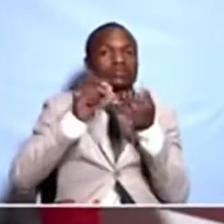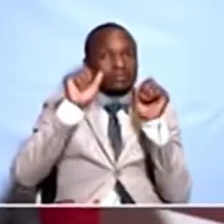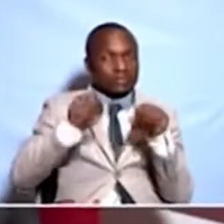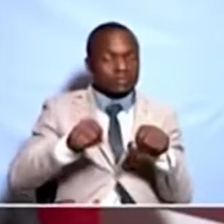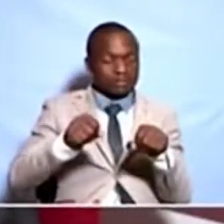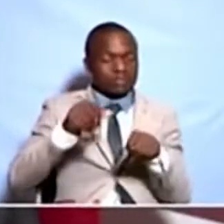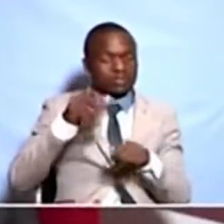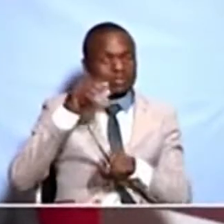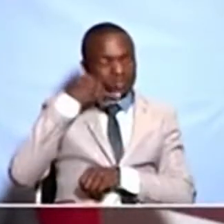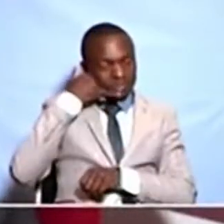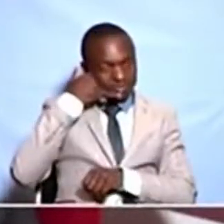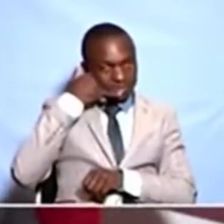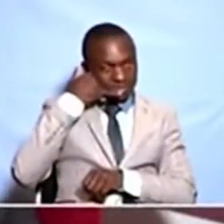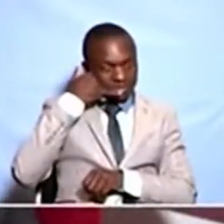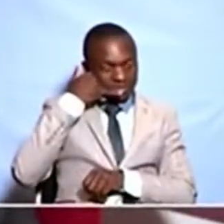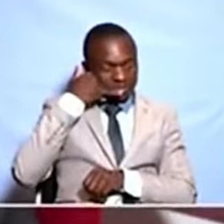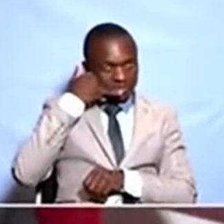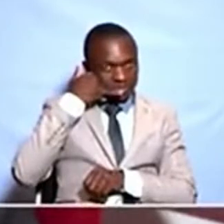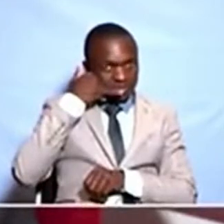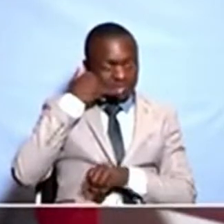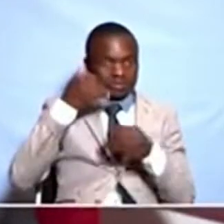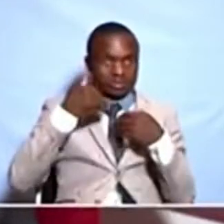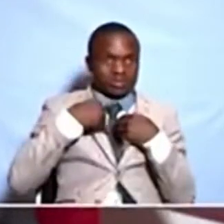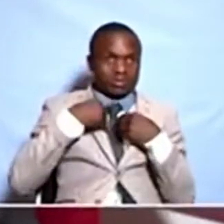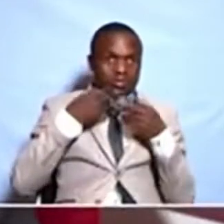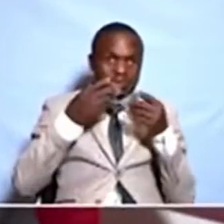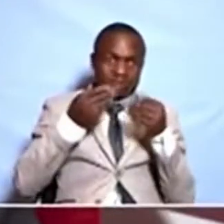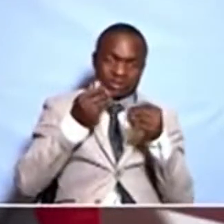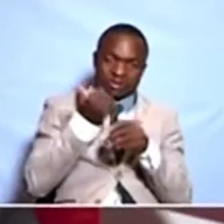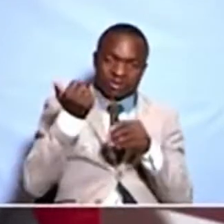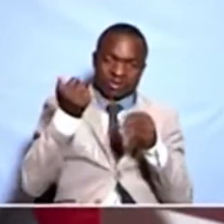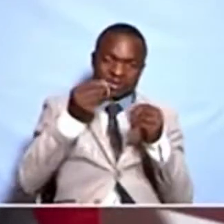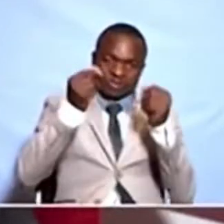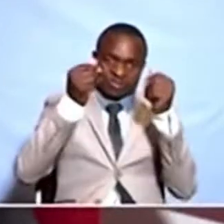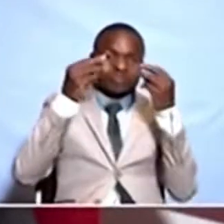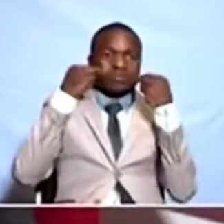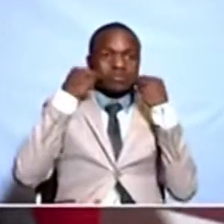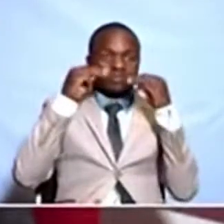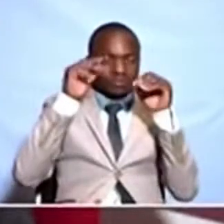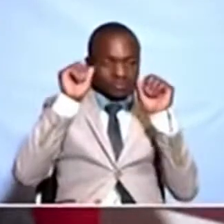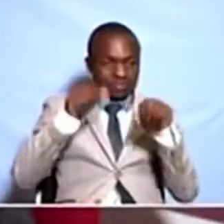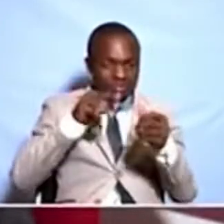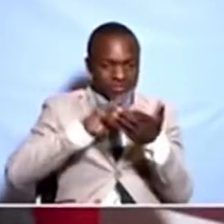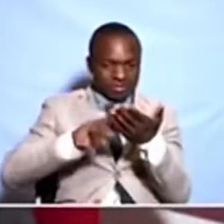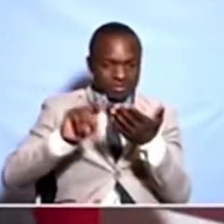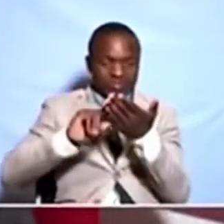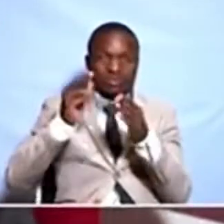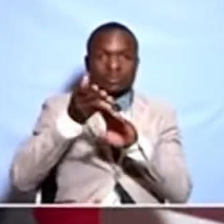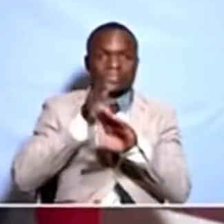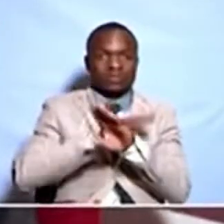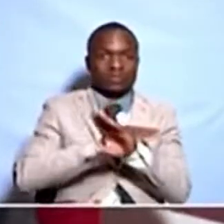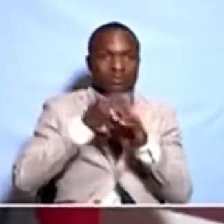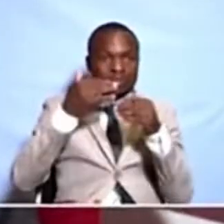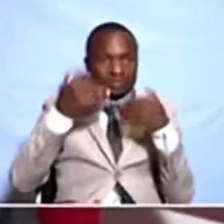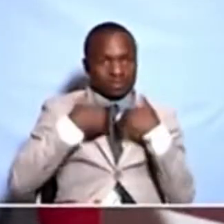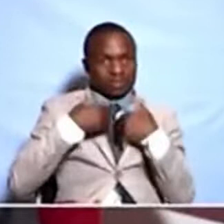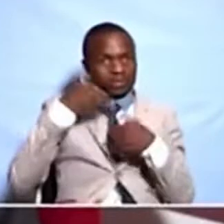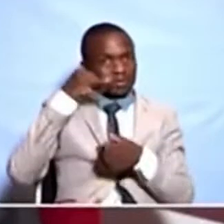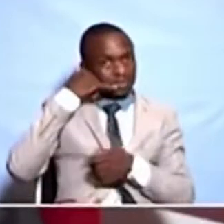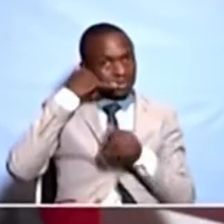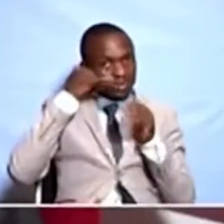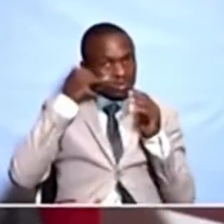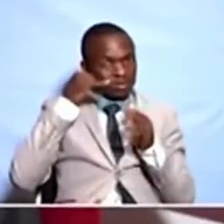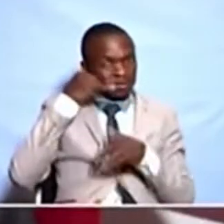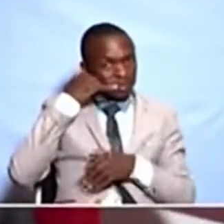ahead and make your call. I have a few more messages that we can also take. Just before that, we have a caller on the line, but just